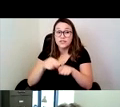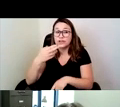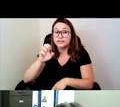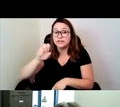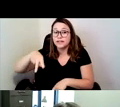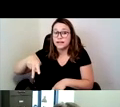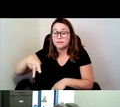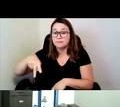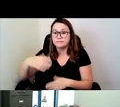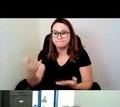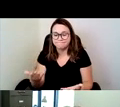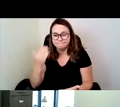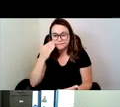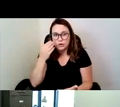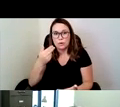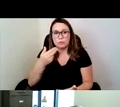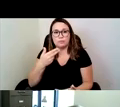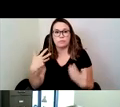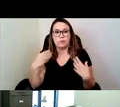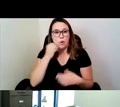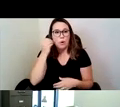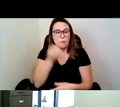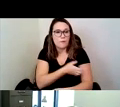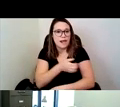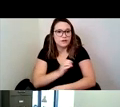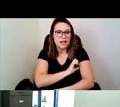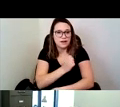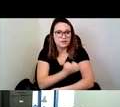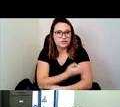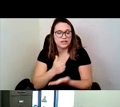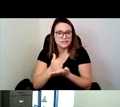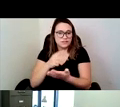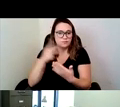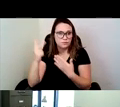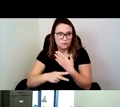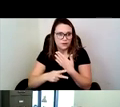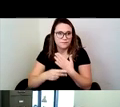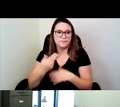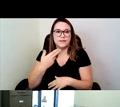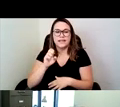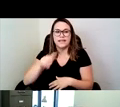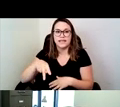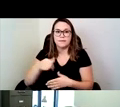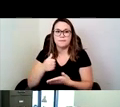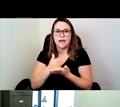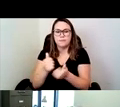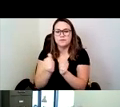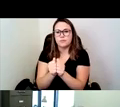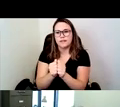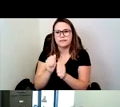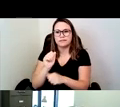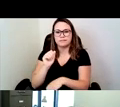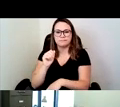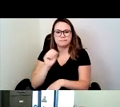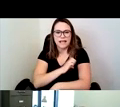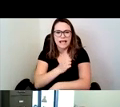Energy Assistance Program. HEAP helps individuals meet energy expenses with a one-time payment to their utility company